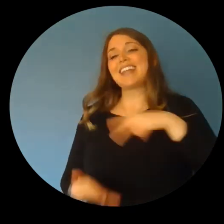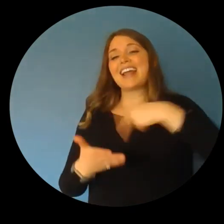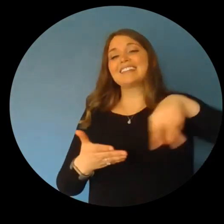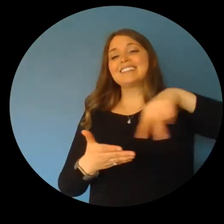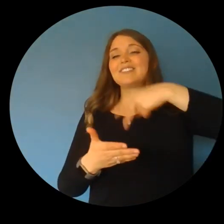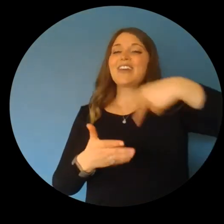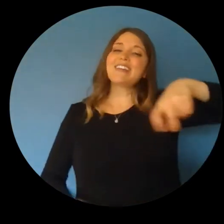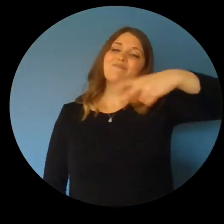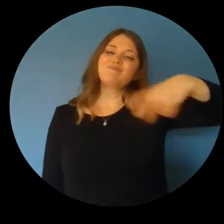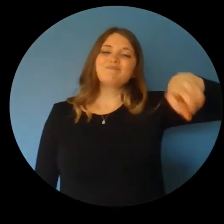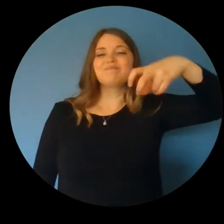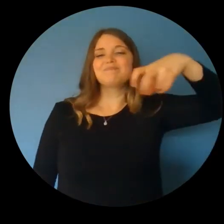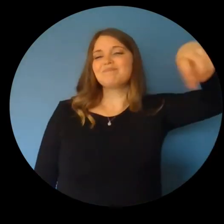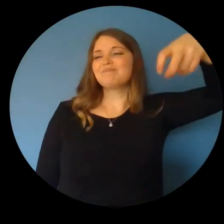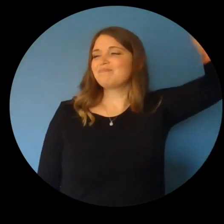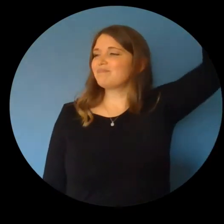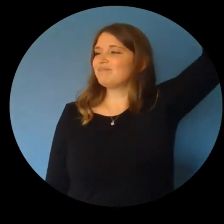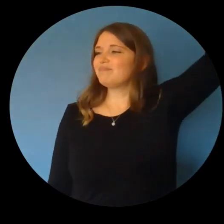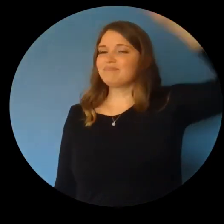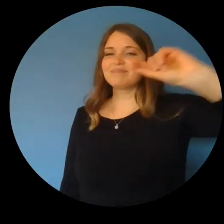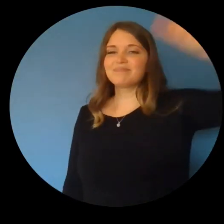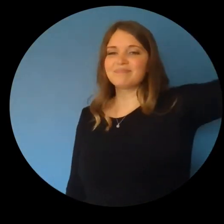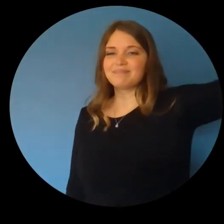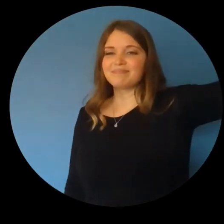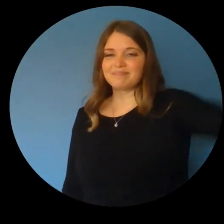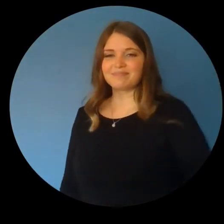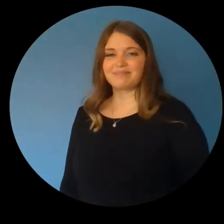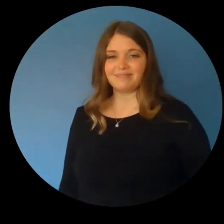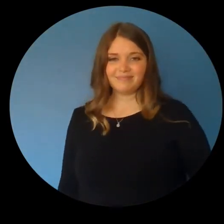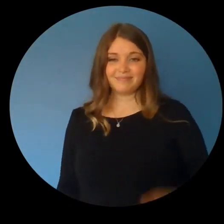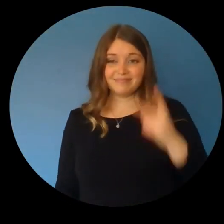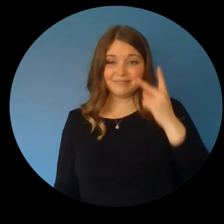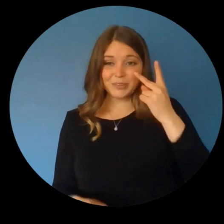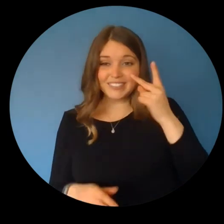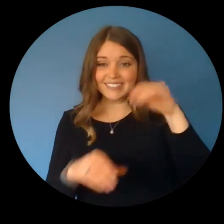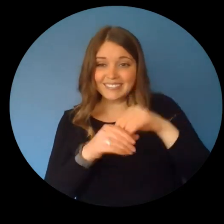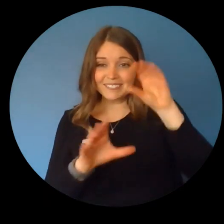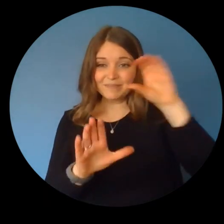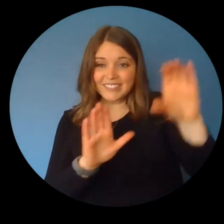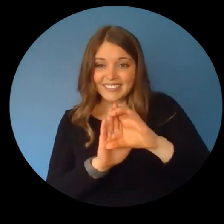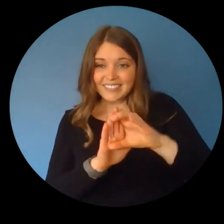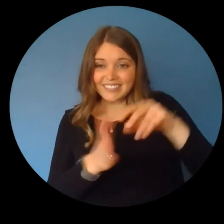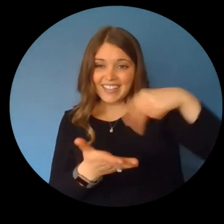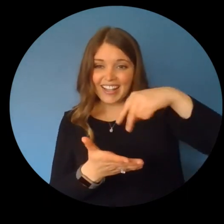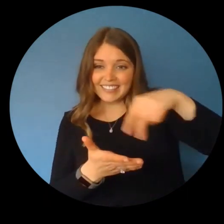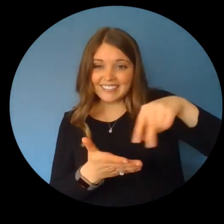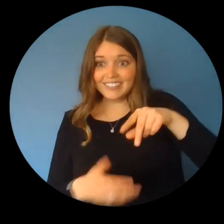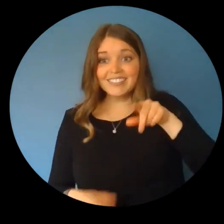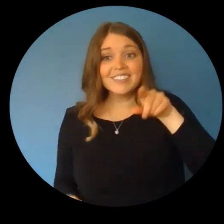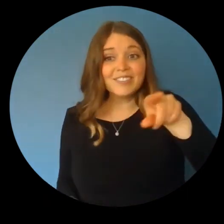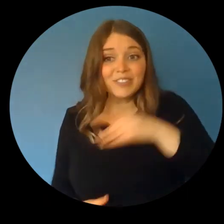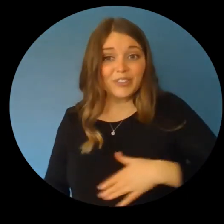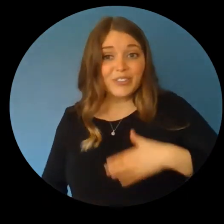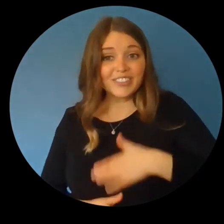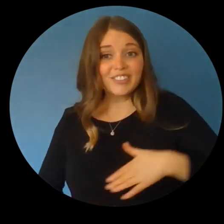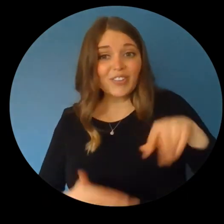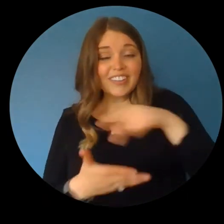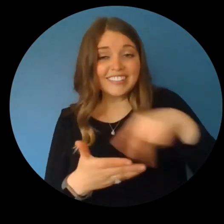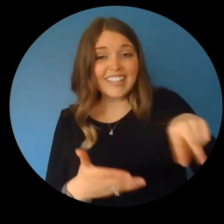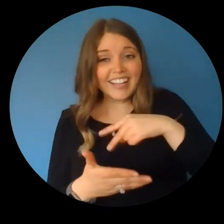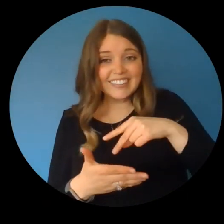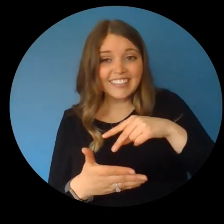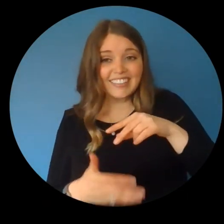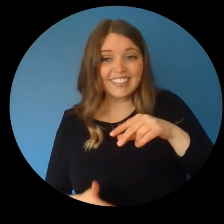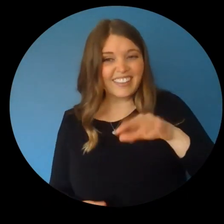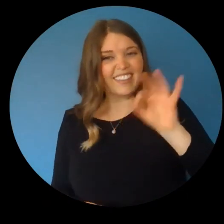feet. See Pig dancing away? Do you like to dance? It's kind of a fun